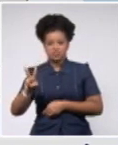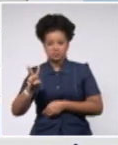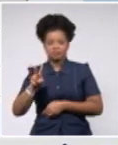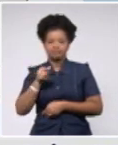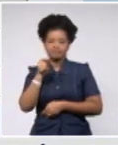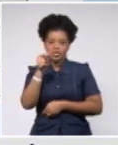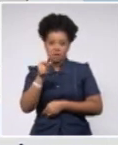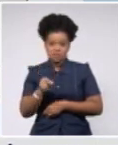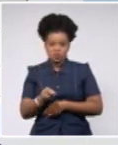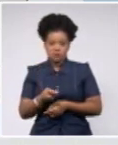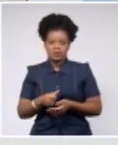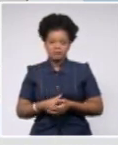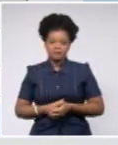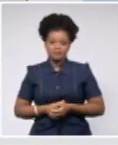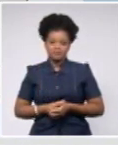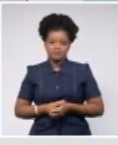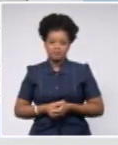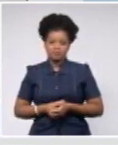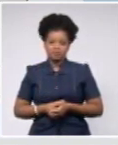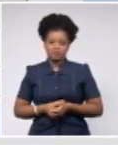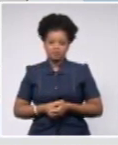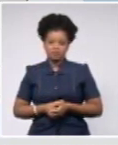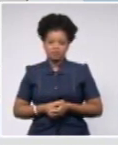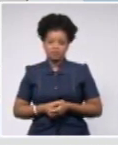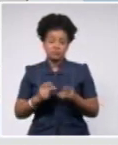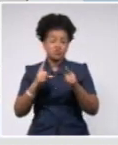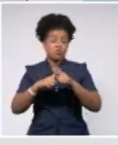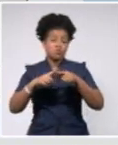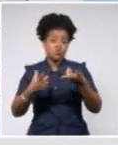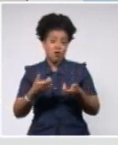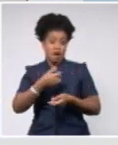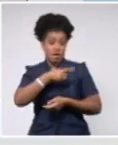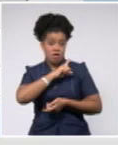30,835,922 confirmed cases since the start of the pandemic.